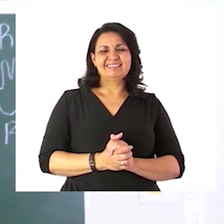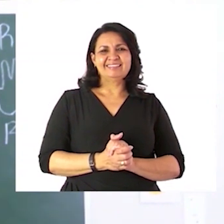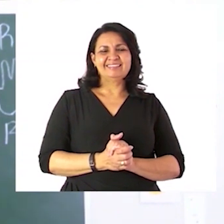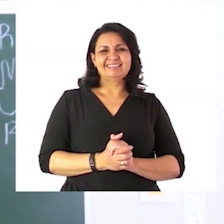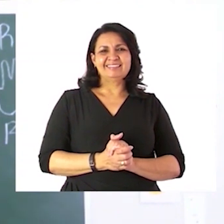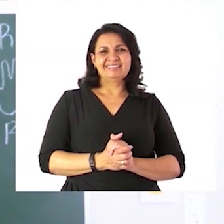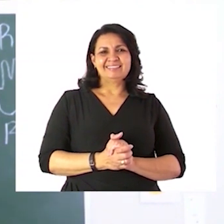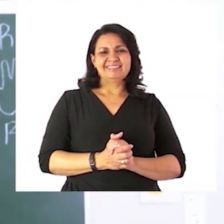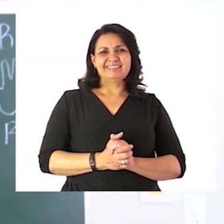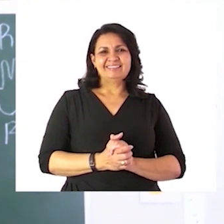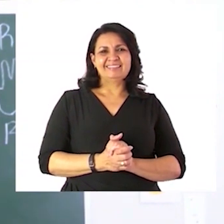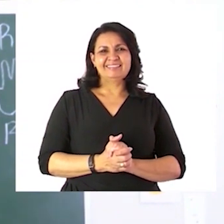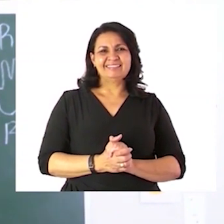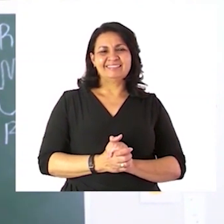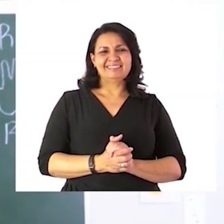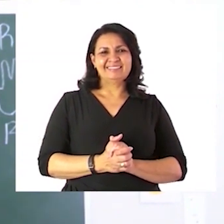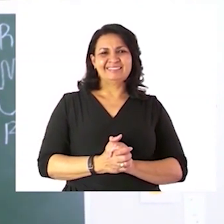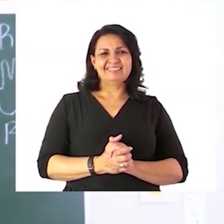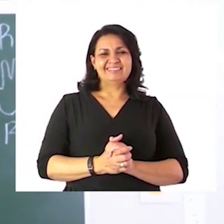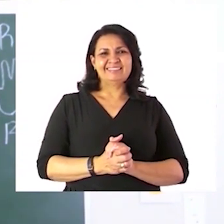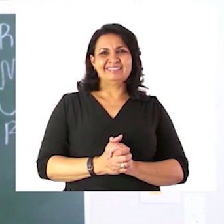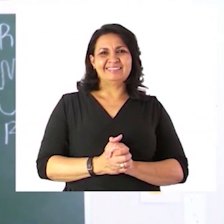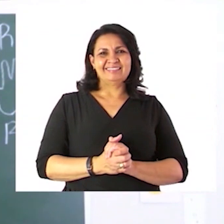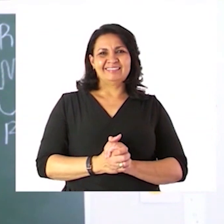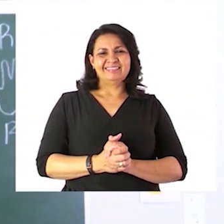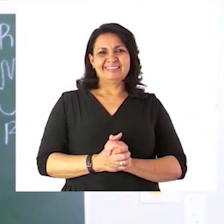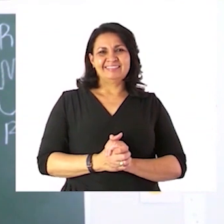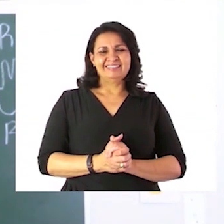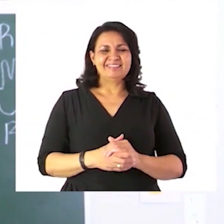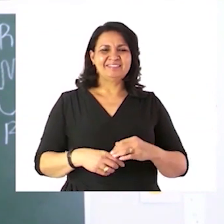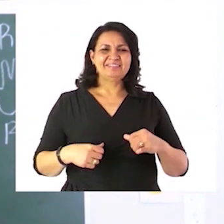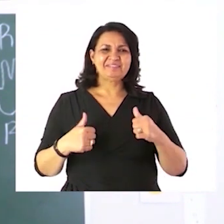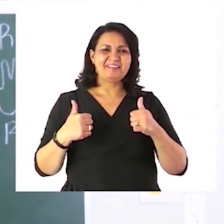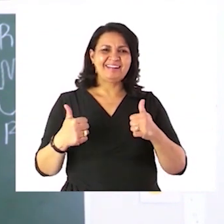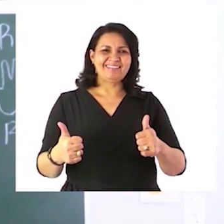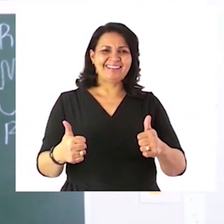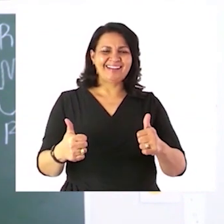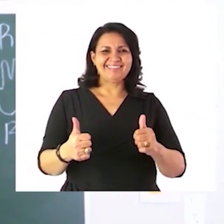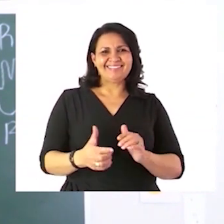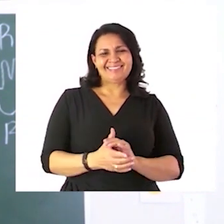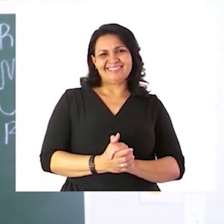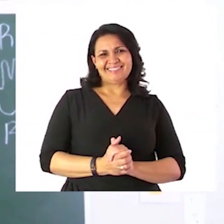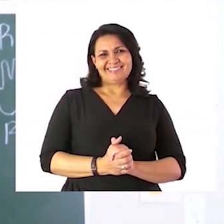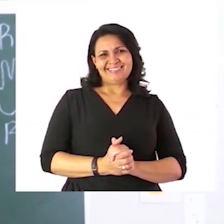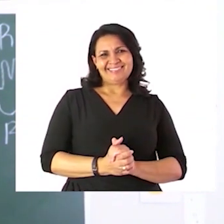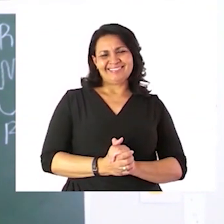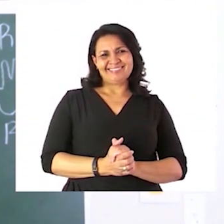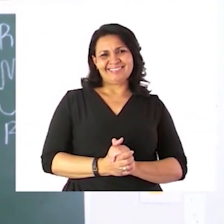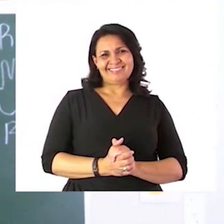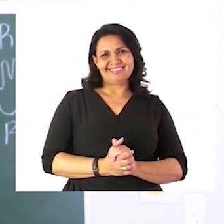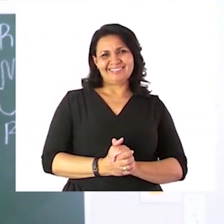Thank you so much. Wow. Well done, Noah.